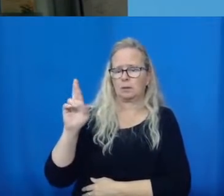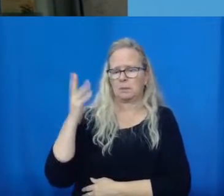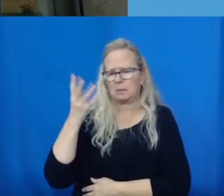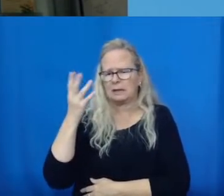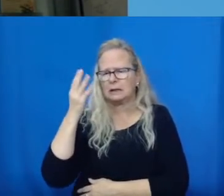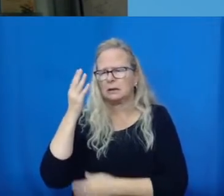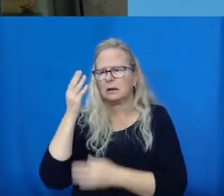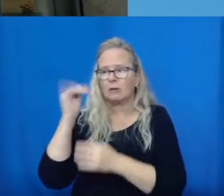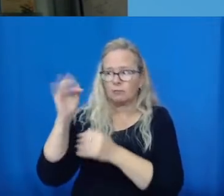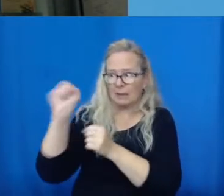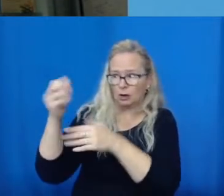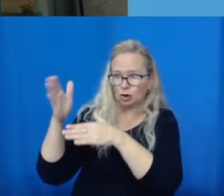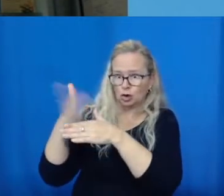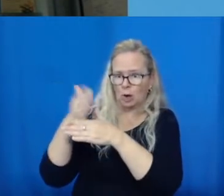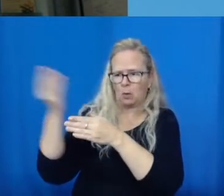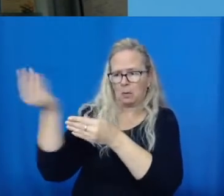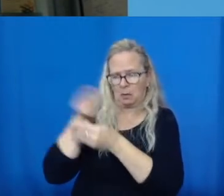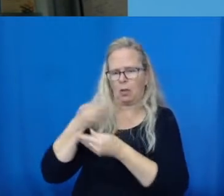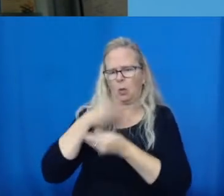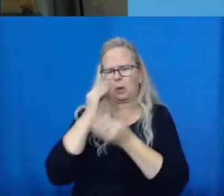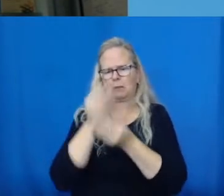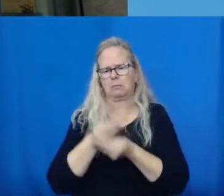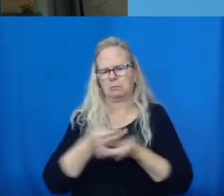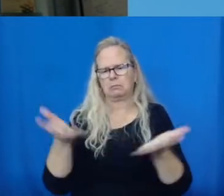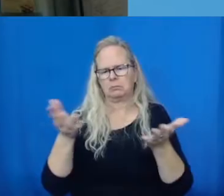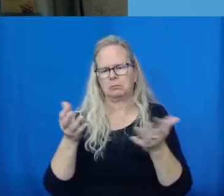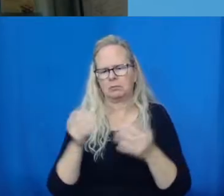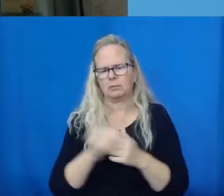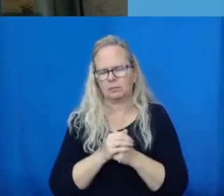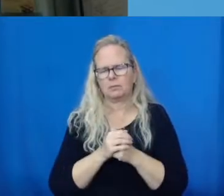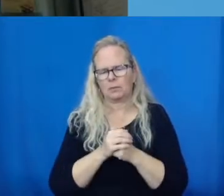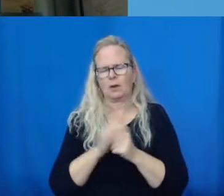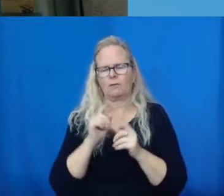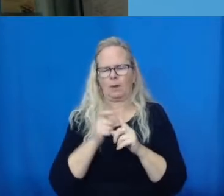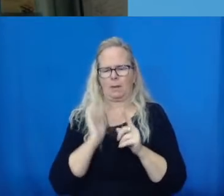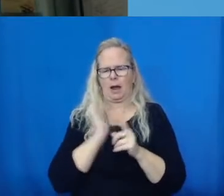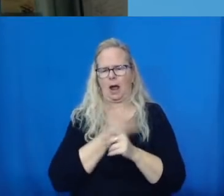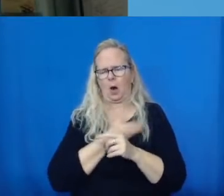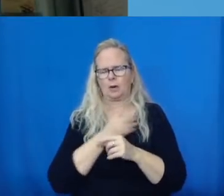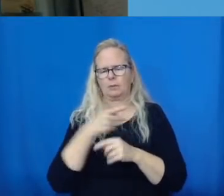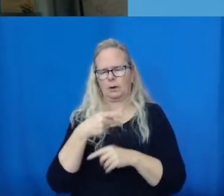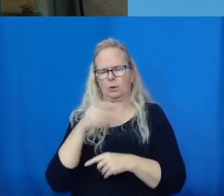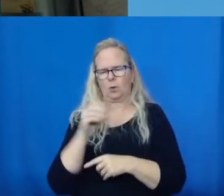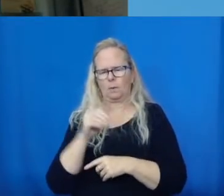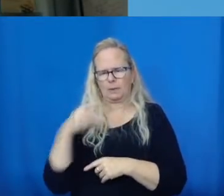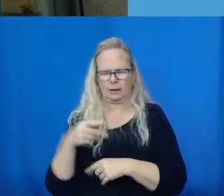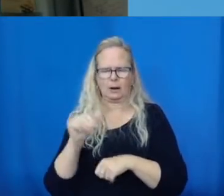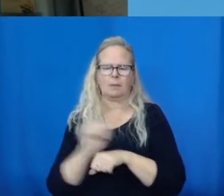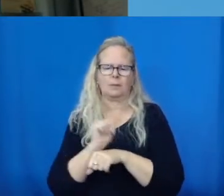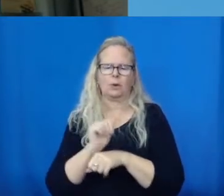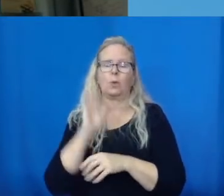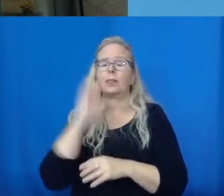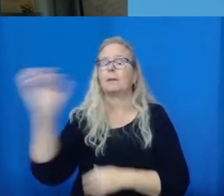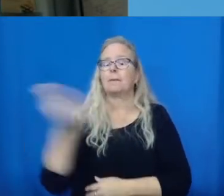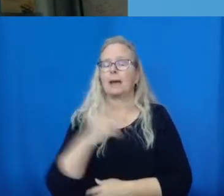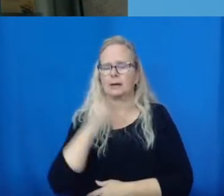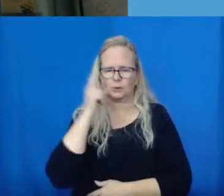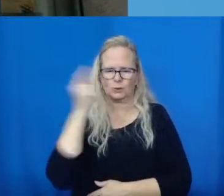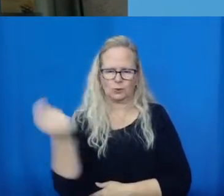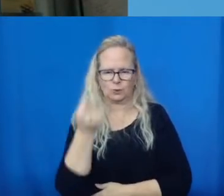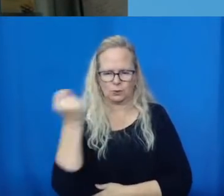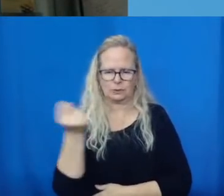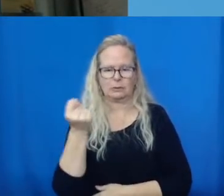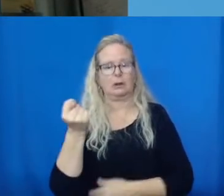again on Tuesday, or maybe before, hopefully not, to help every Albertan gain access to as much